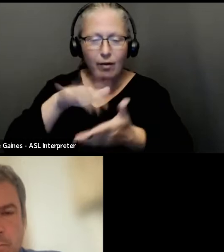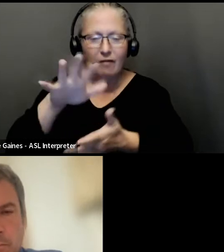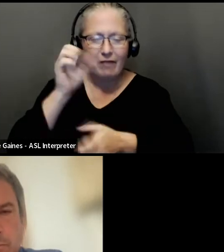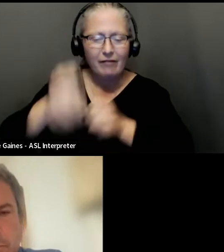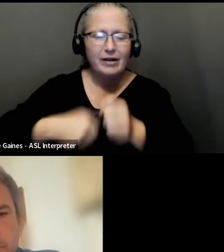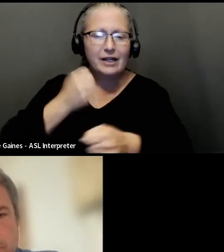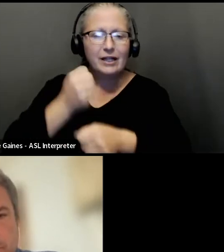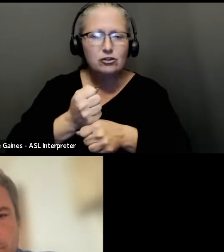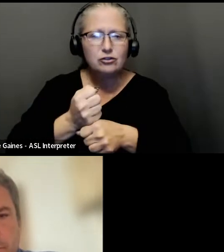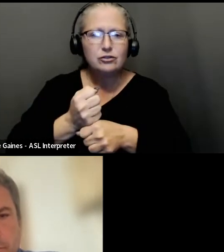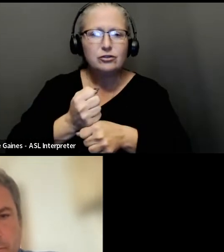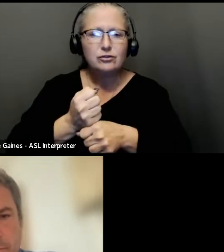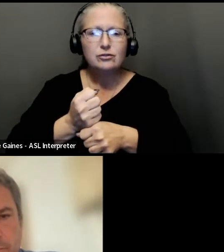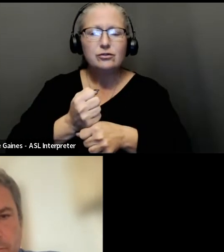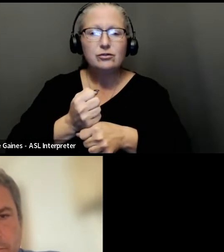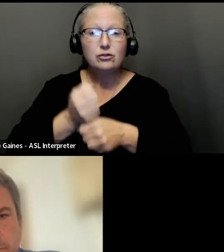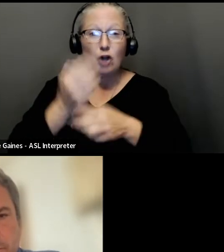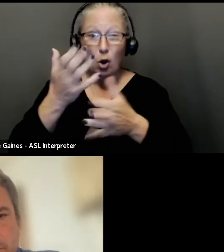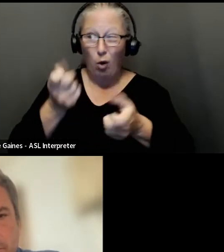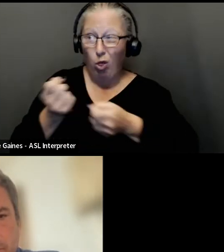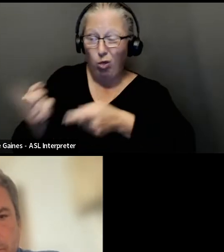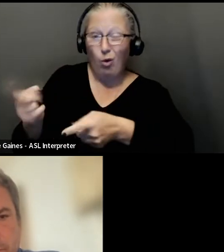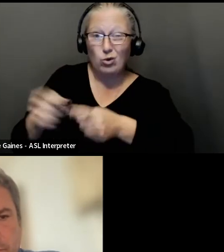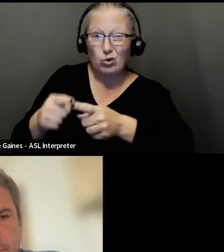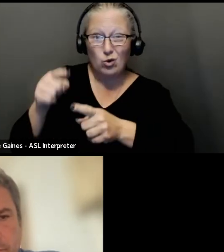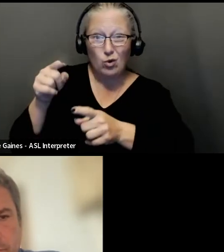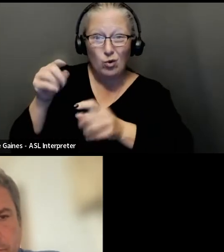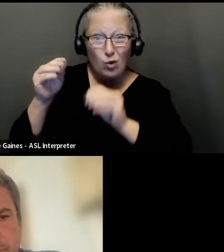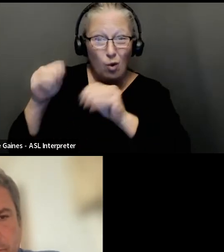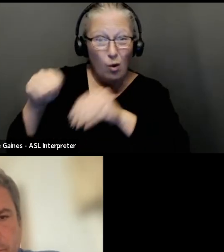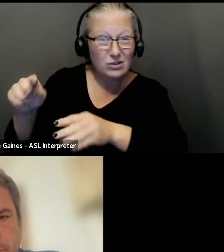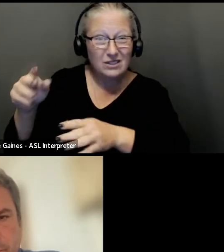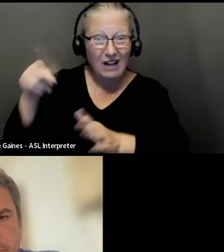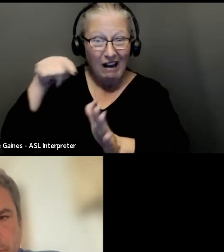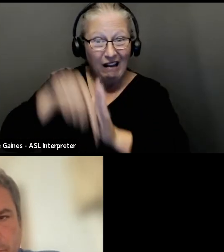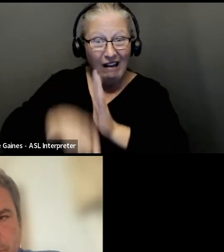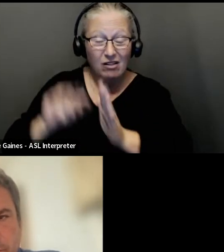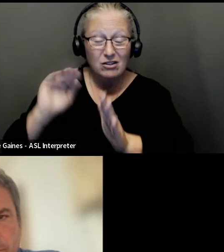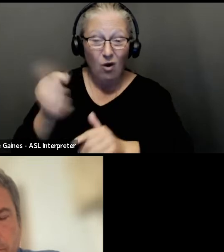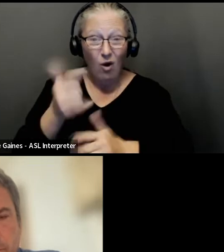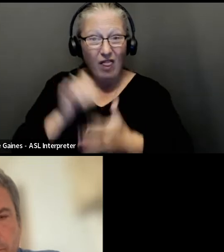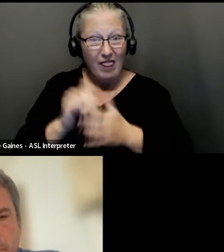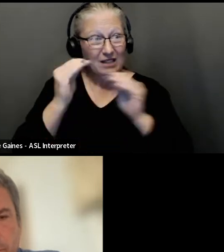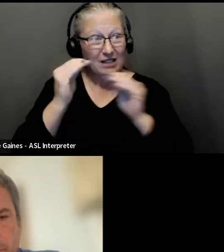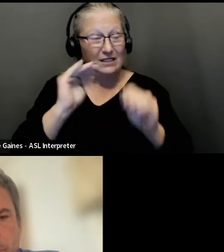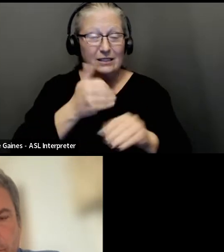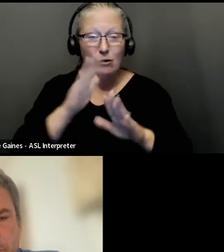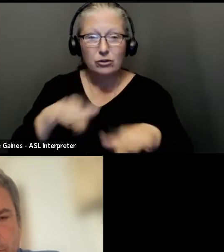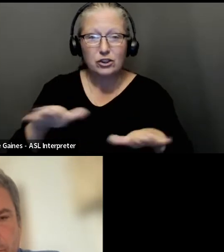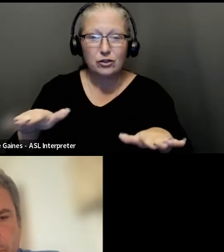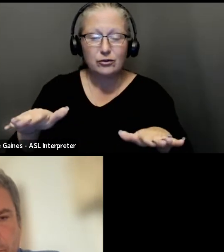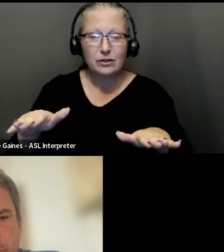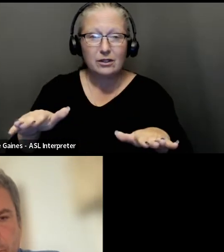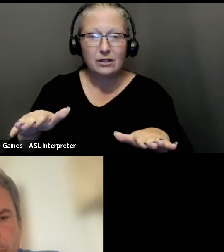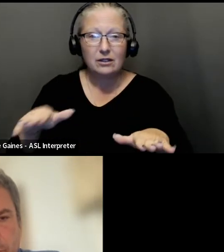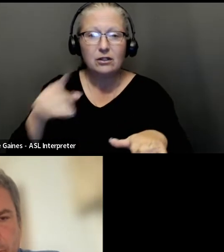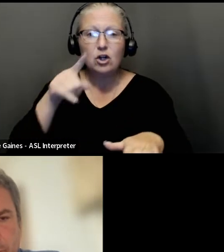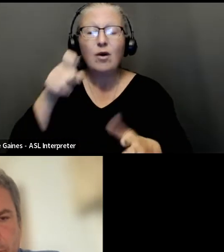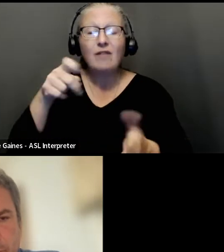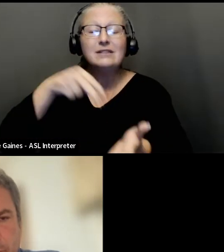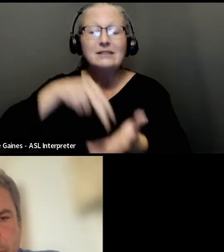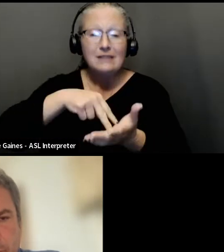years. They want to throw us to the sea. They want to kill us all. That's what they're teaching our children. And you need to